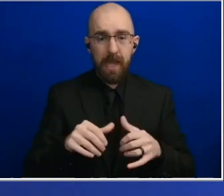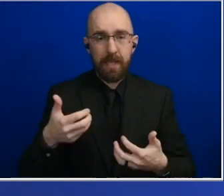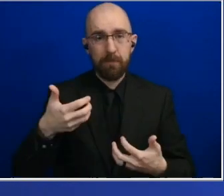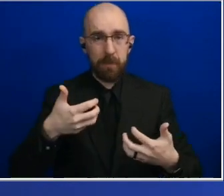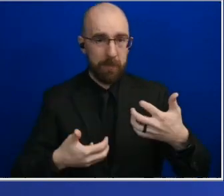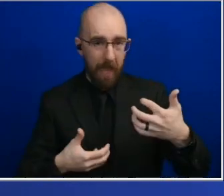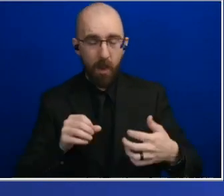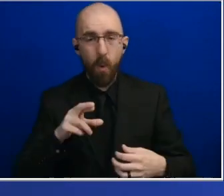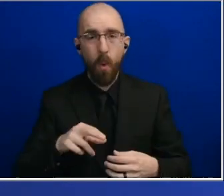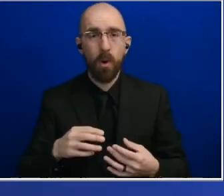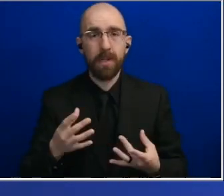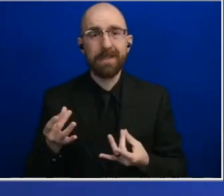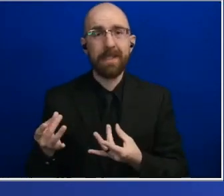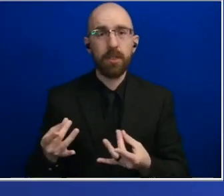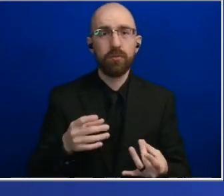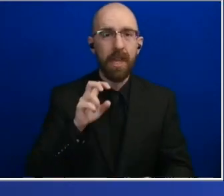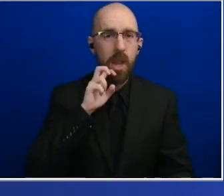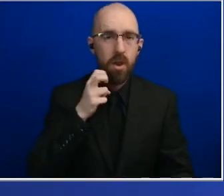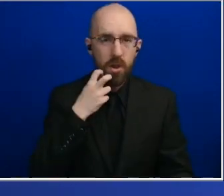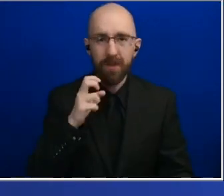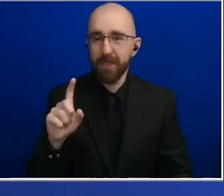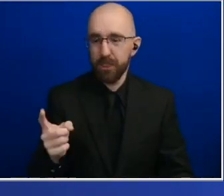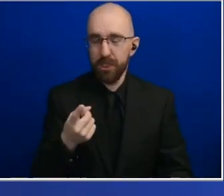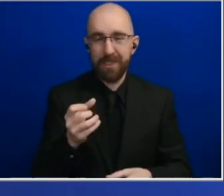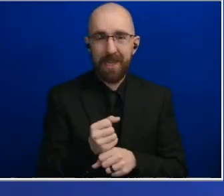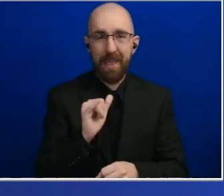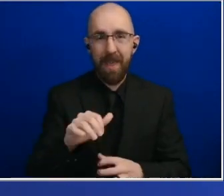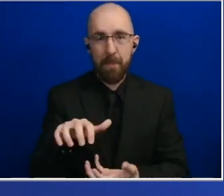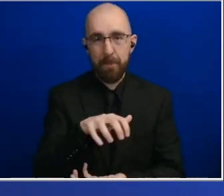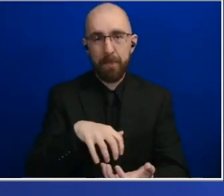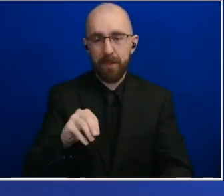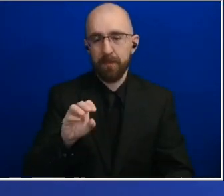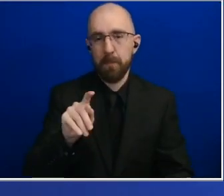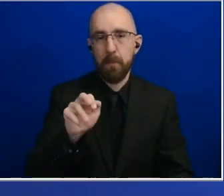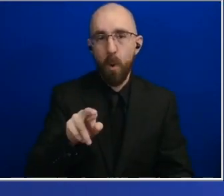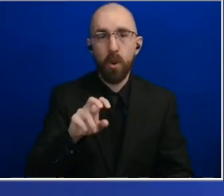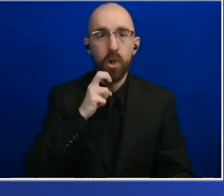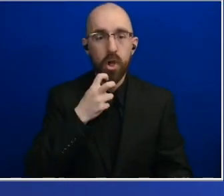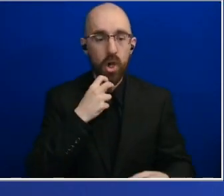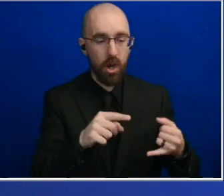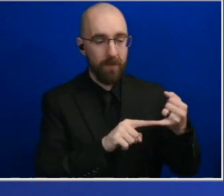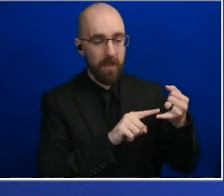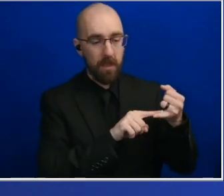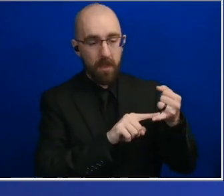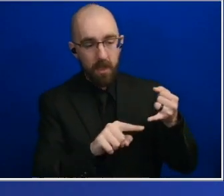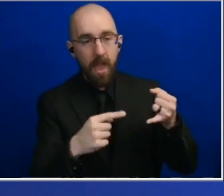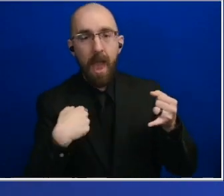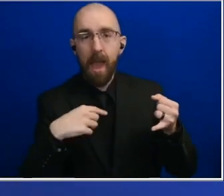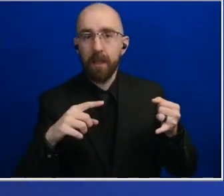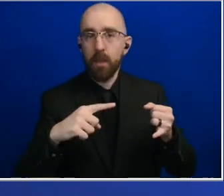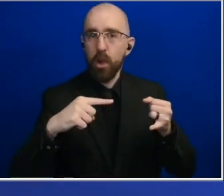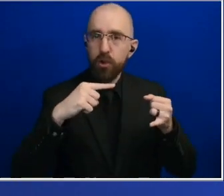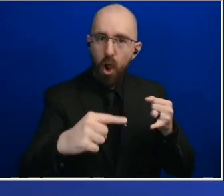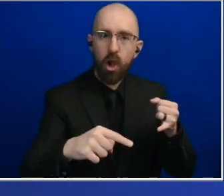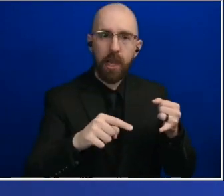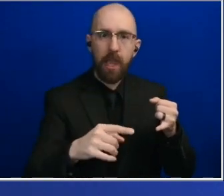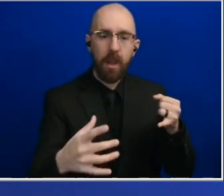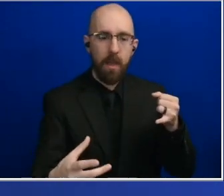nerves, just giving that mixed motor nerve a target will create a loop that kind of shuts down that phantom